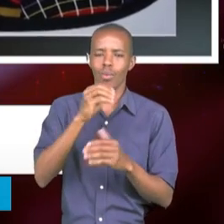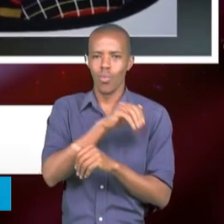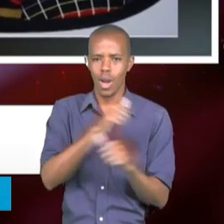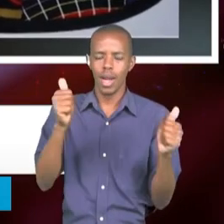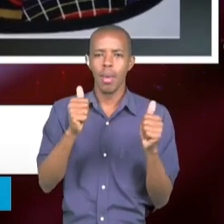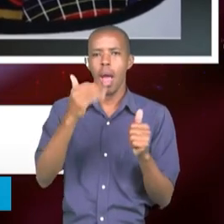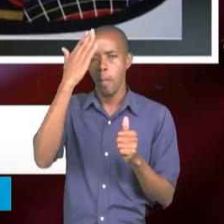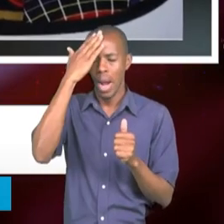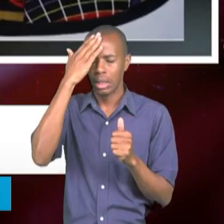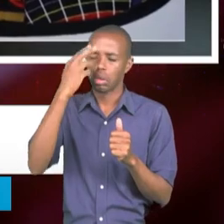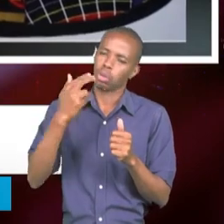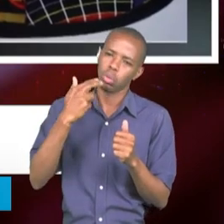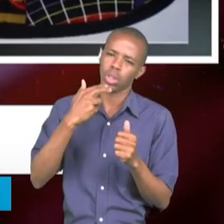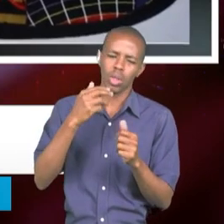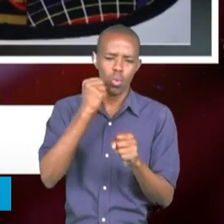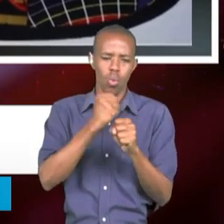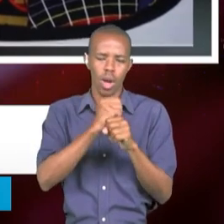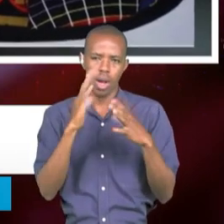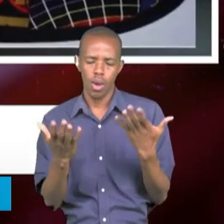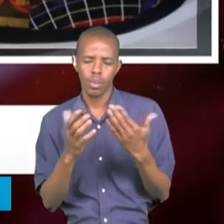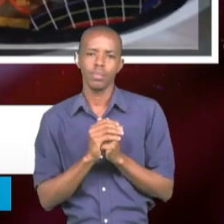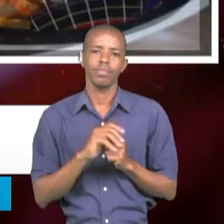this, Tuesday that. Yes. How do you do that?